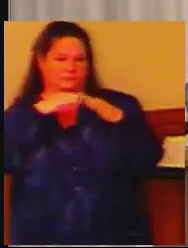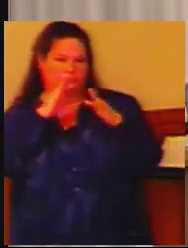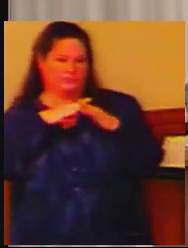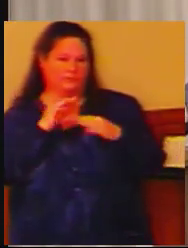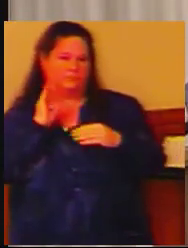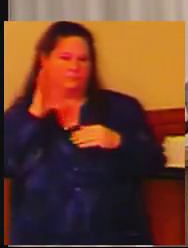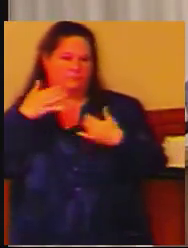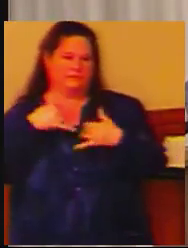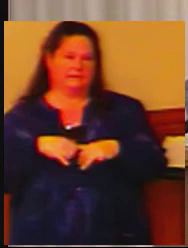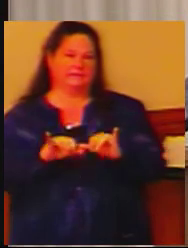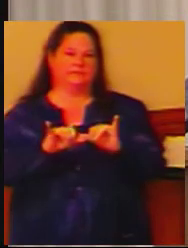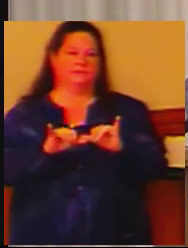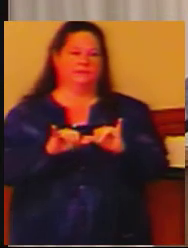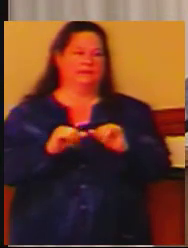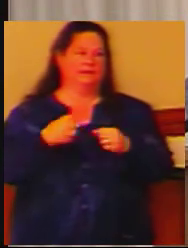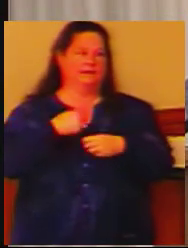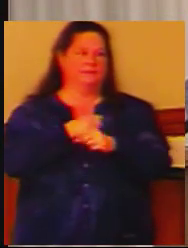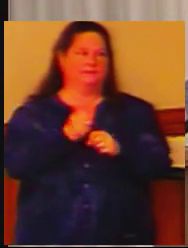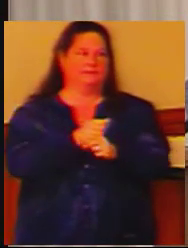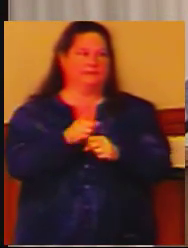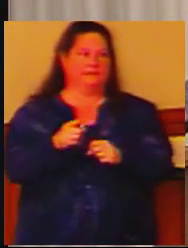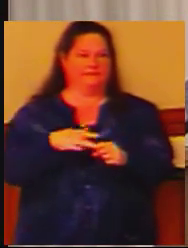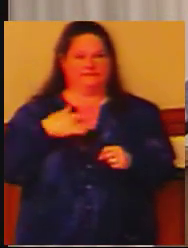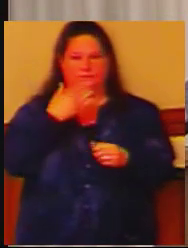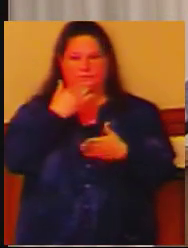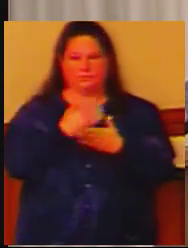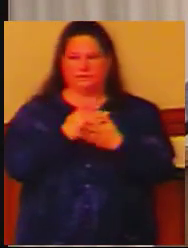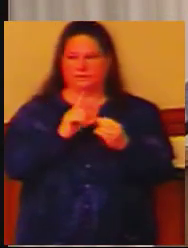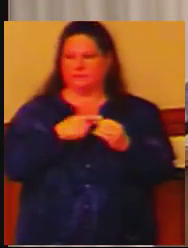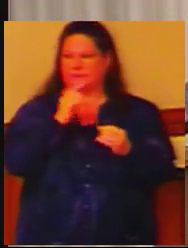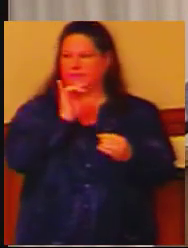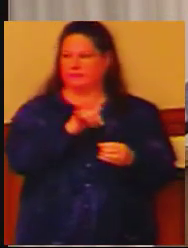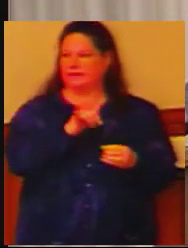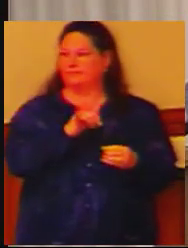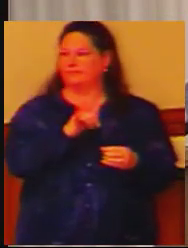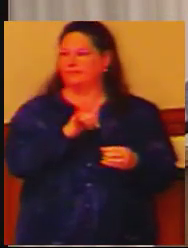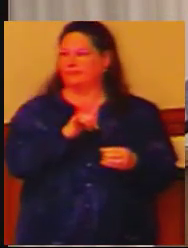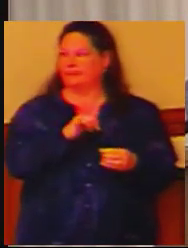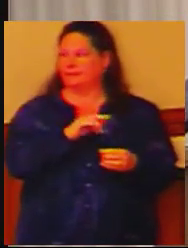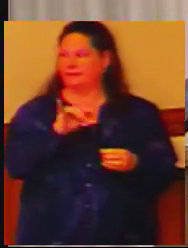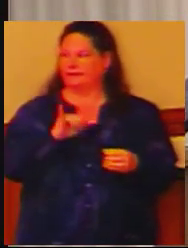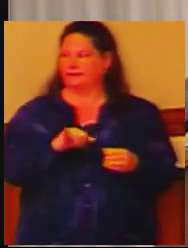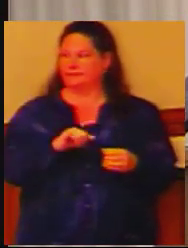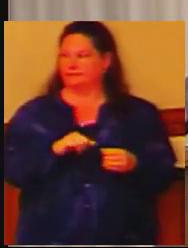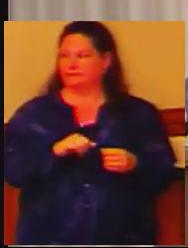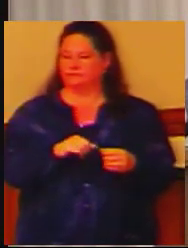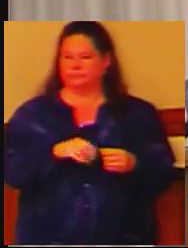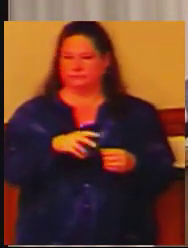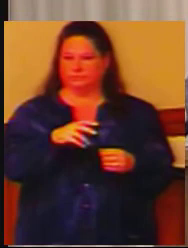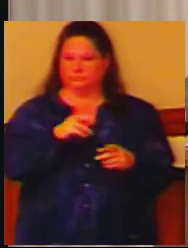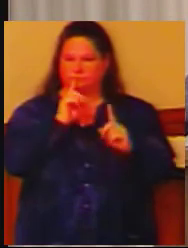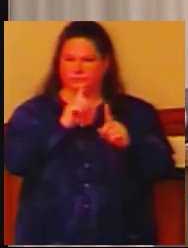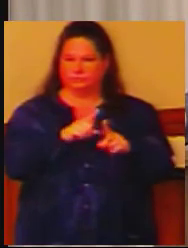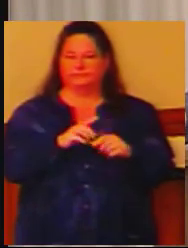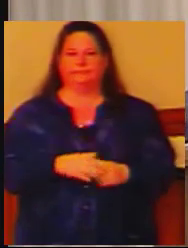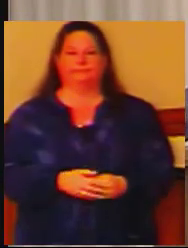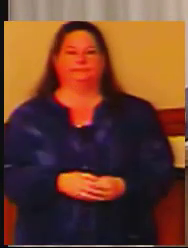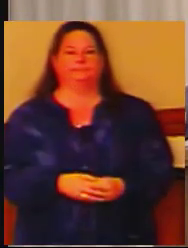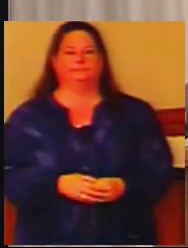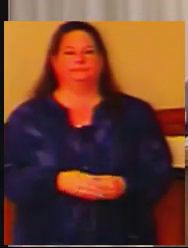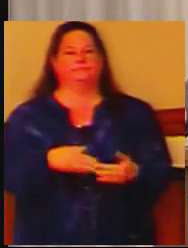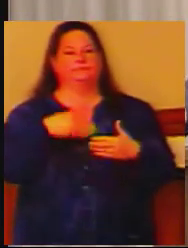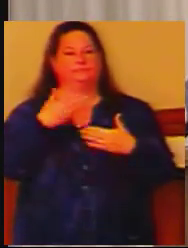it's going to continue and make them feel good about that. That's a stiff order. The next thing we have to